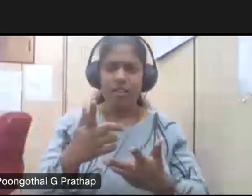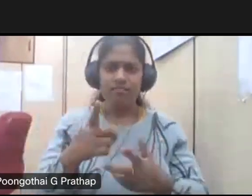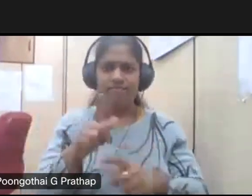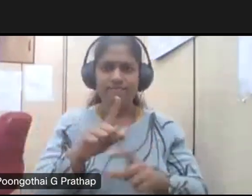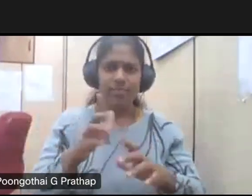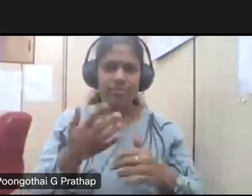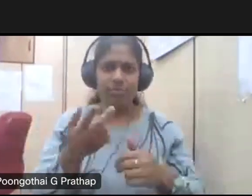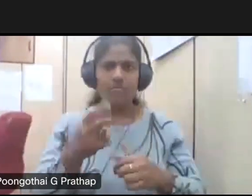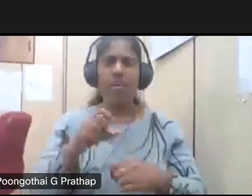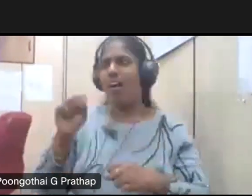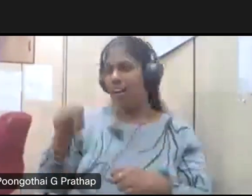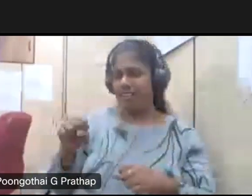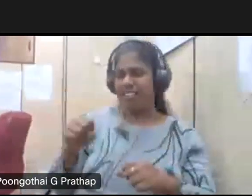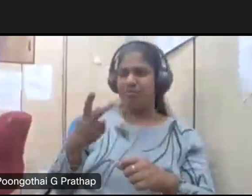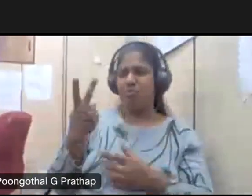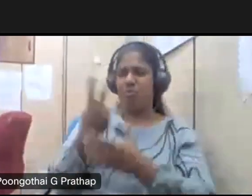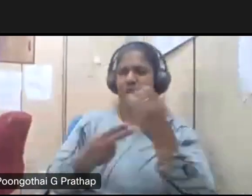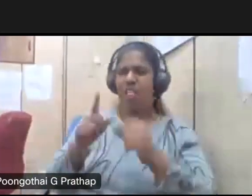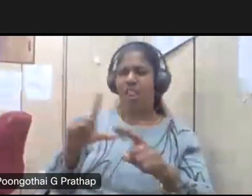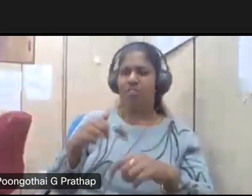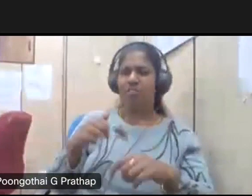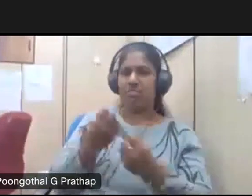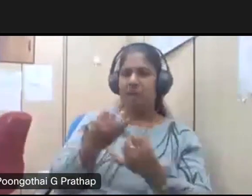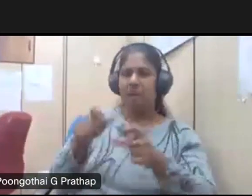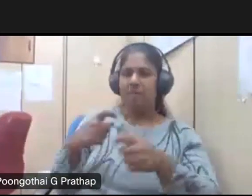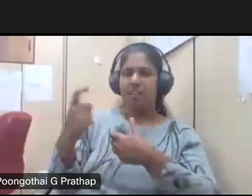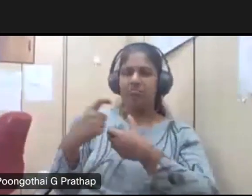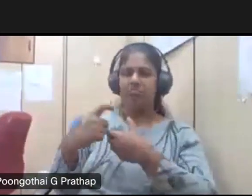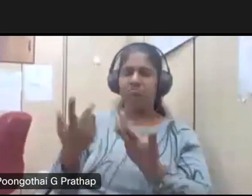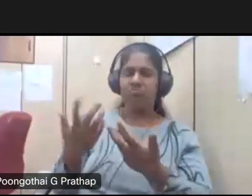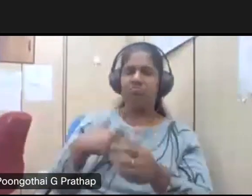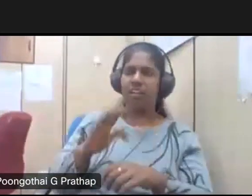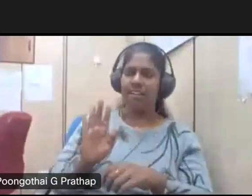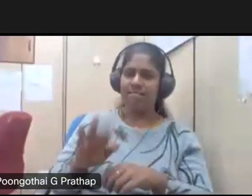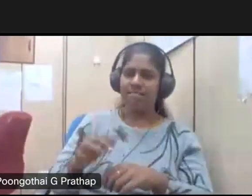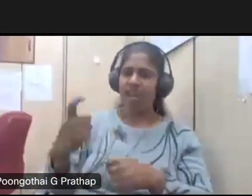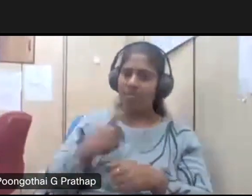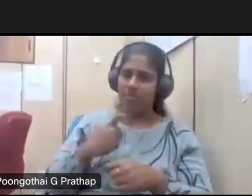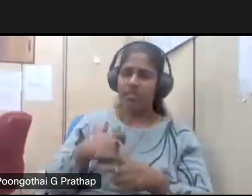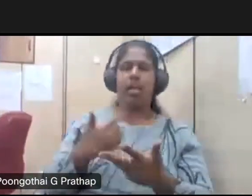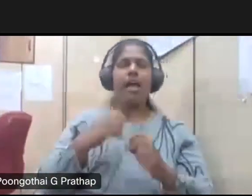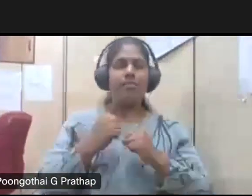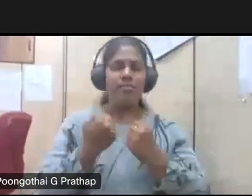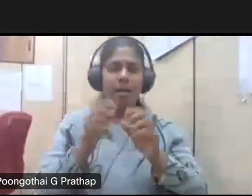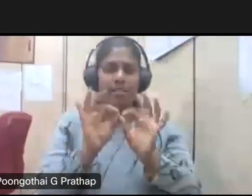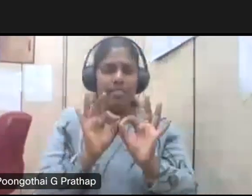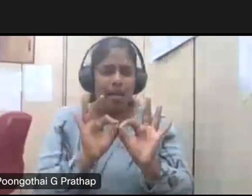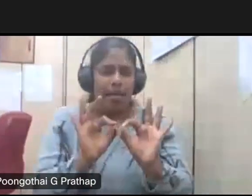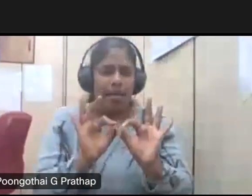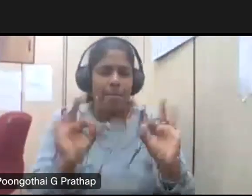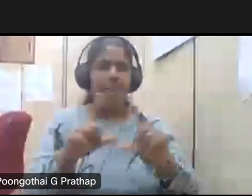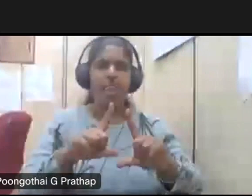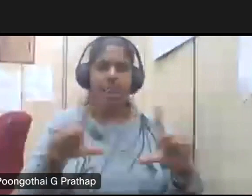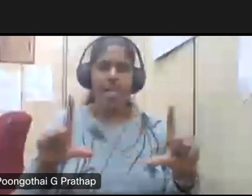would be preferable. I think so many people are asking for Hindi, so I'll try also my best to keep it simple in a language they